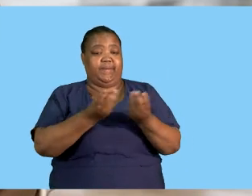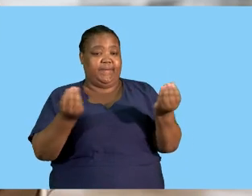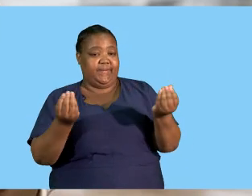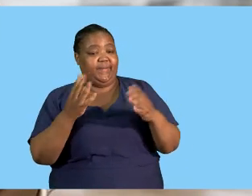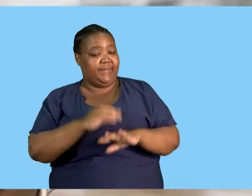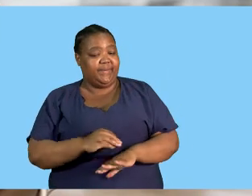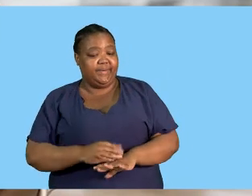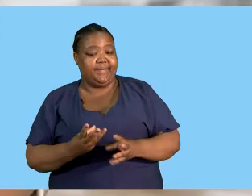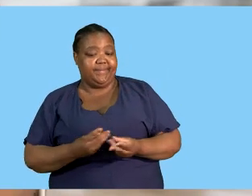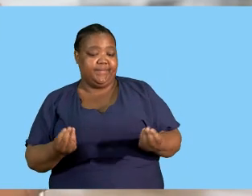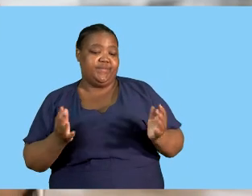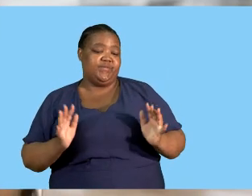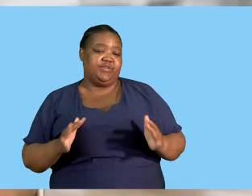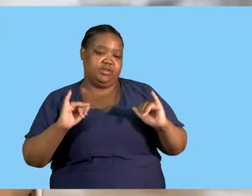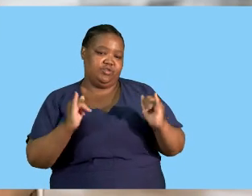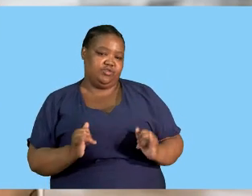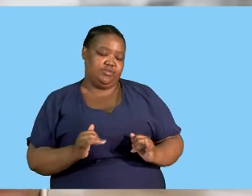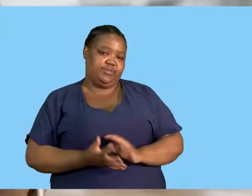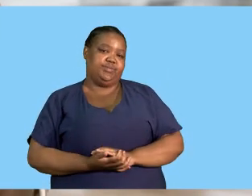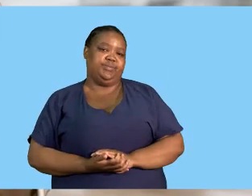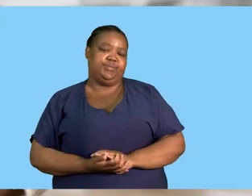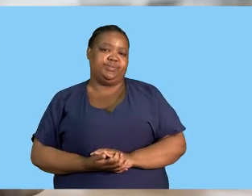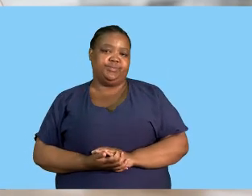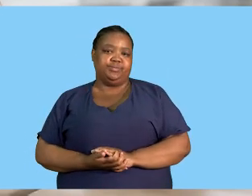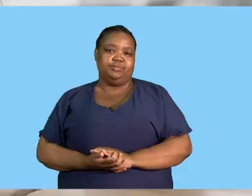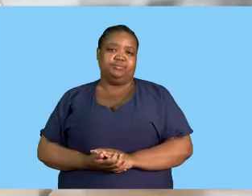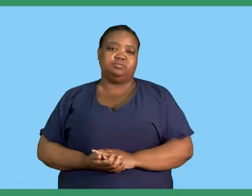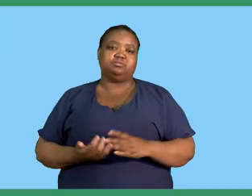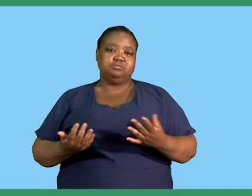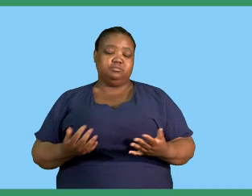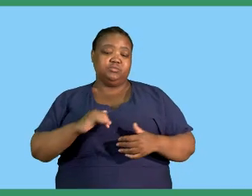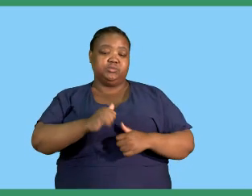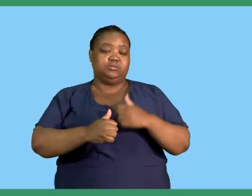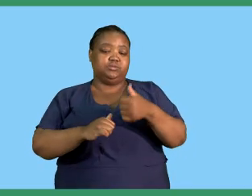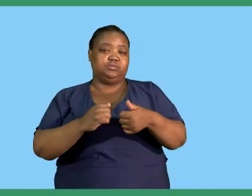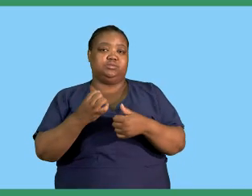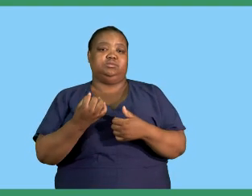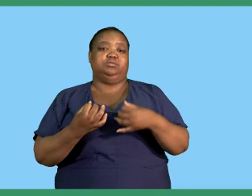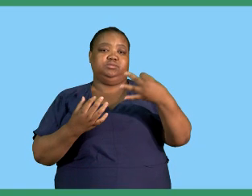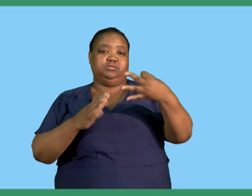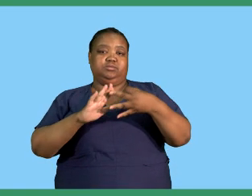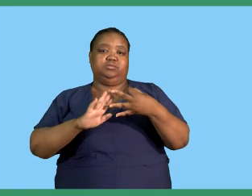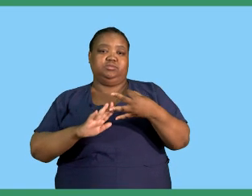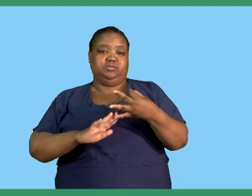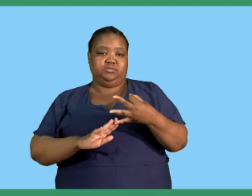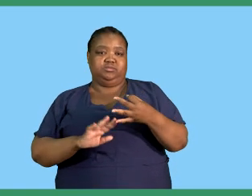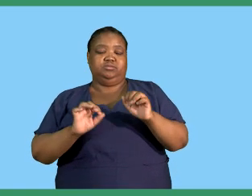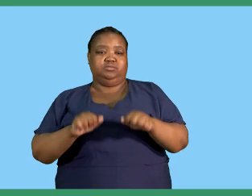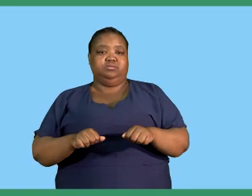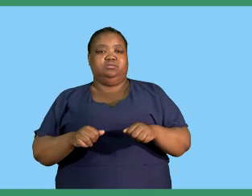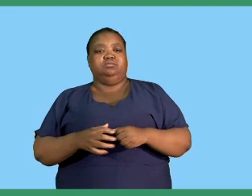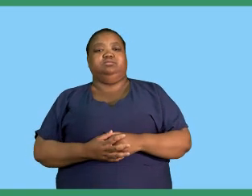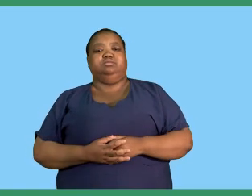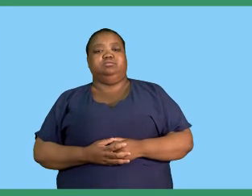or the problem that we had initially as a business. So now, code 3 steps in the strategy evaluation. Take